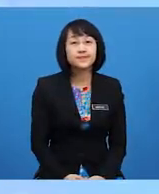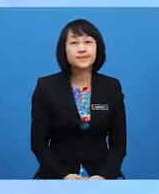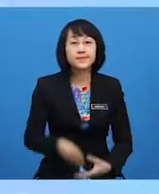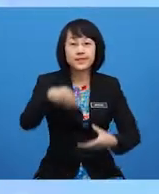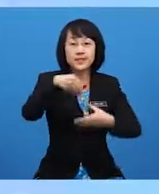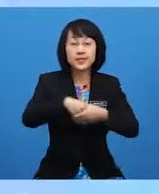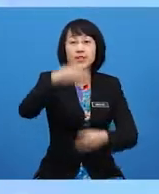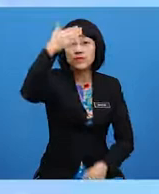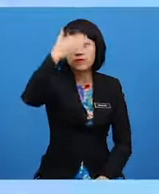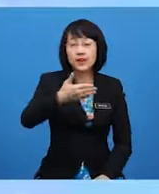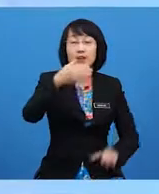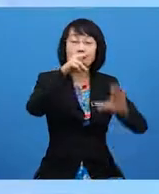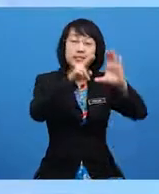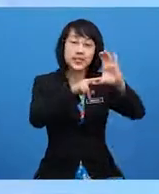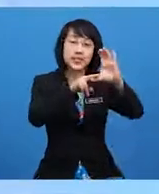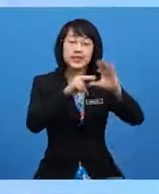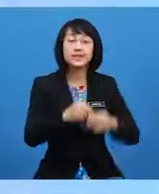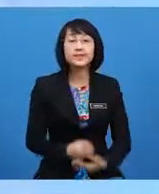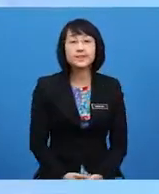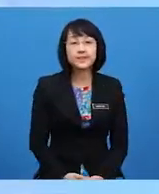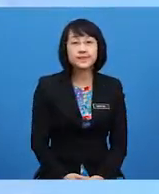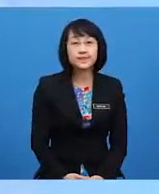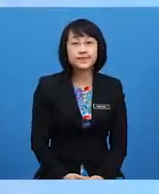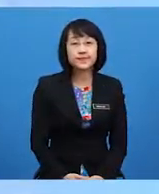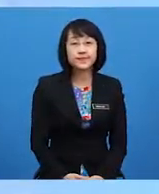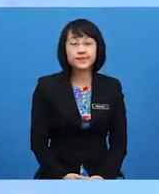In front of the chair.